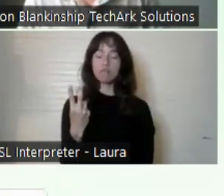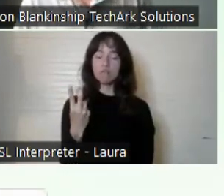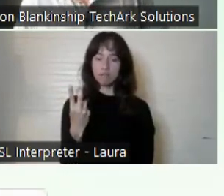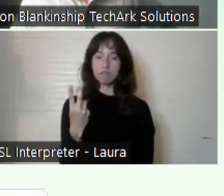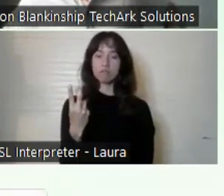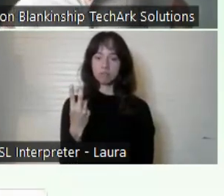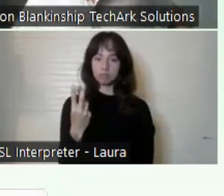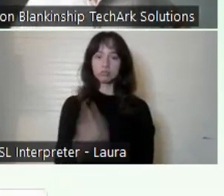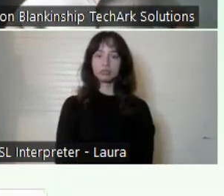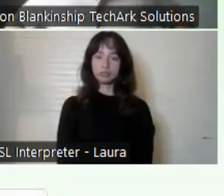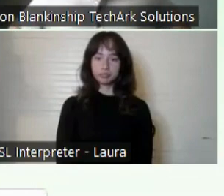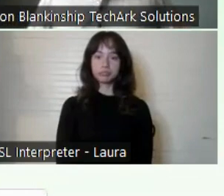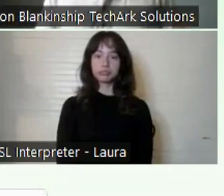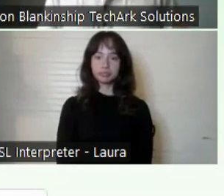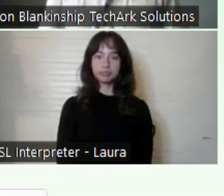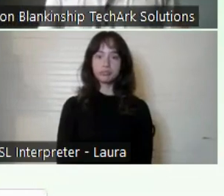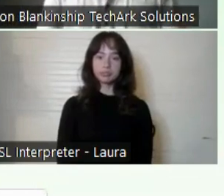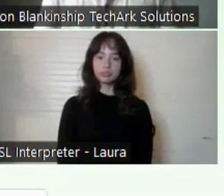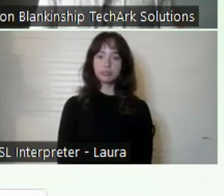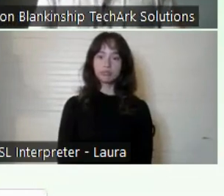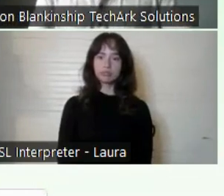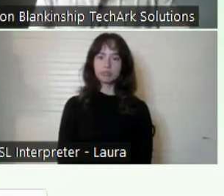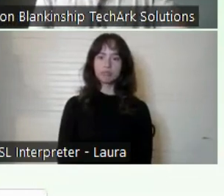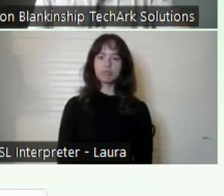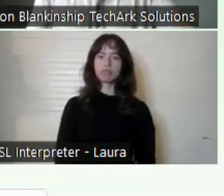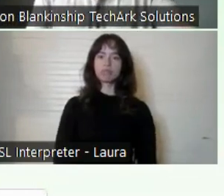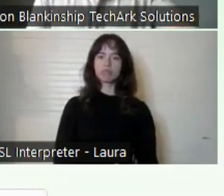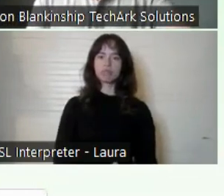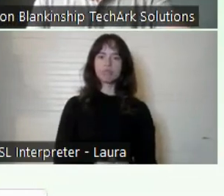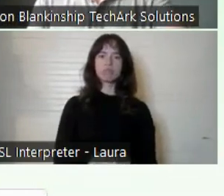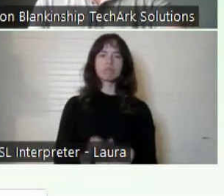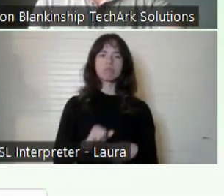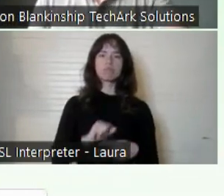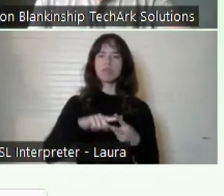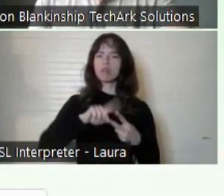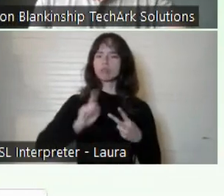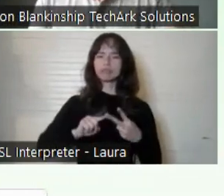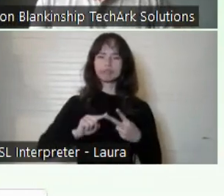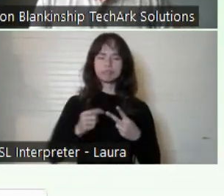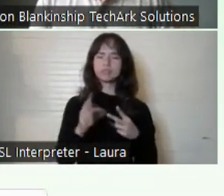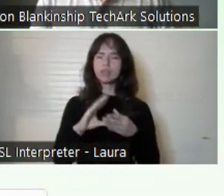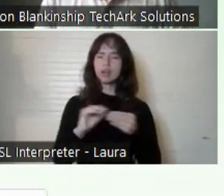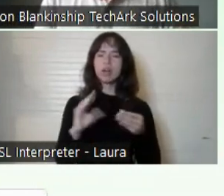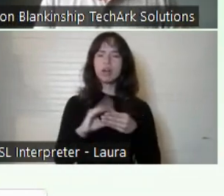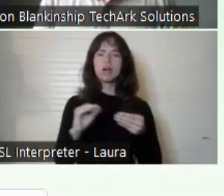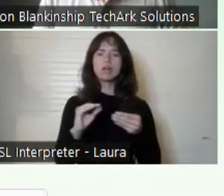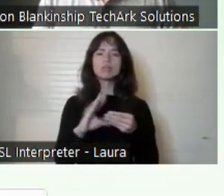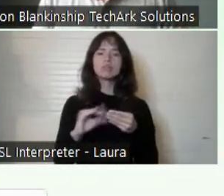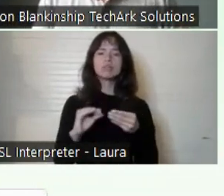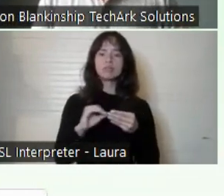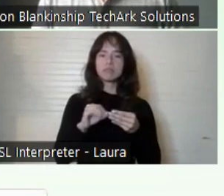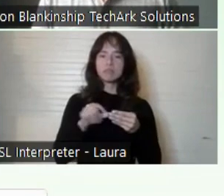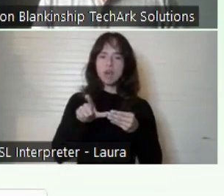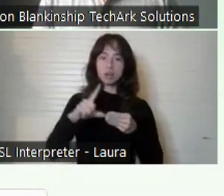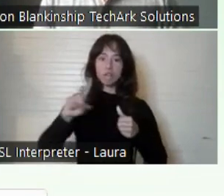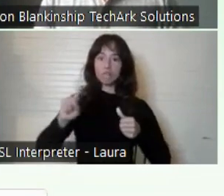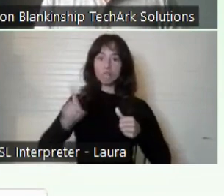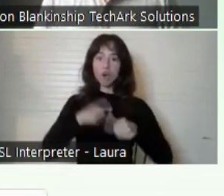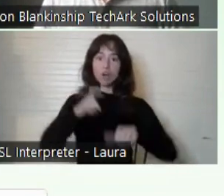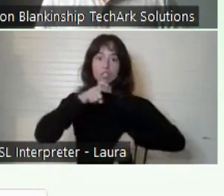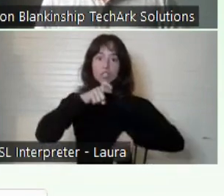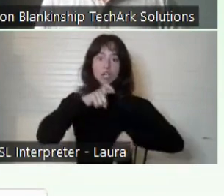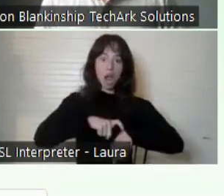the conversation with Don is how many of you have been to our webinars before? Can I see some hands up? Who's been here before?